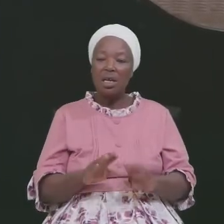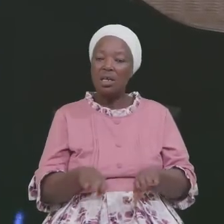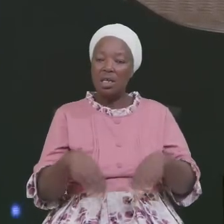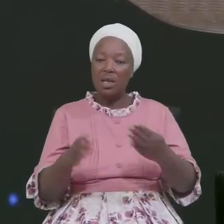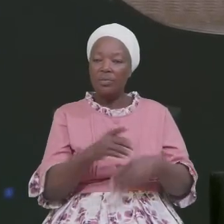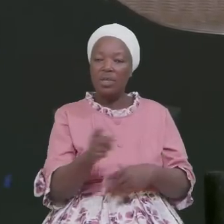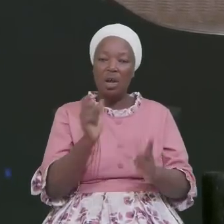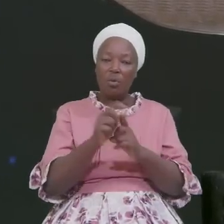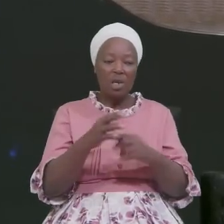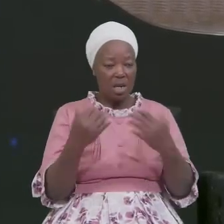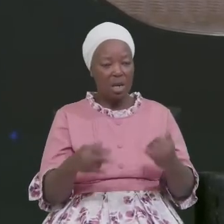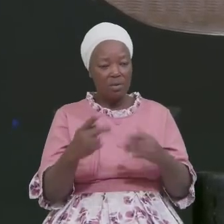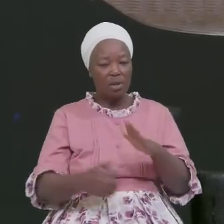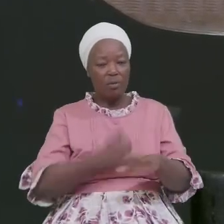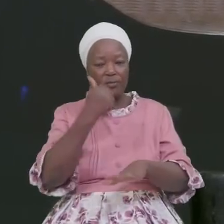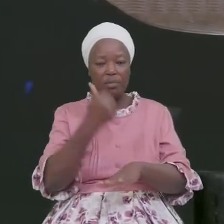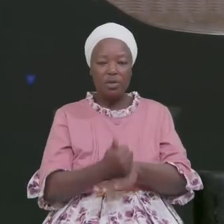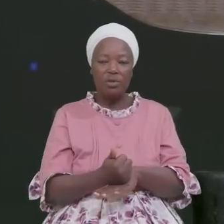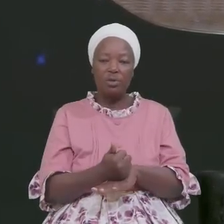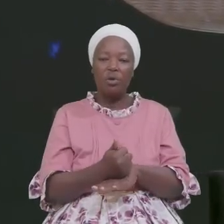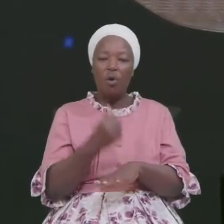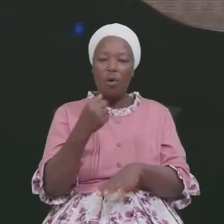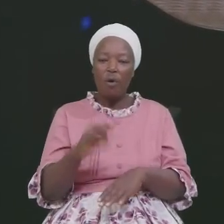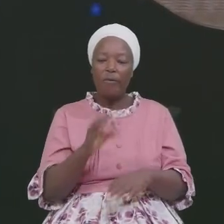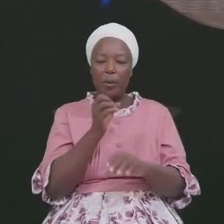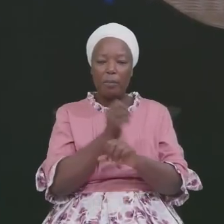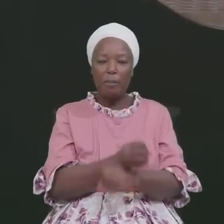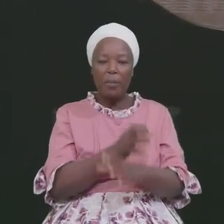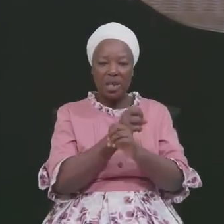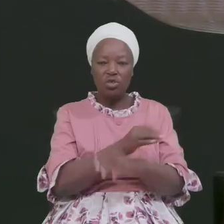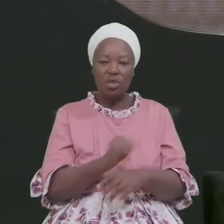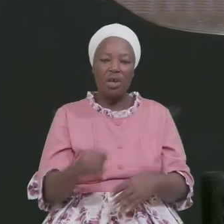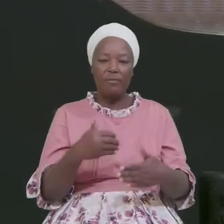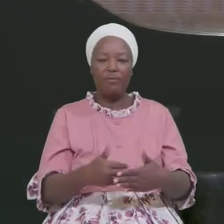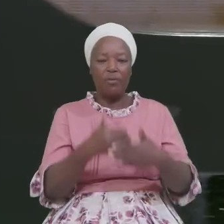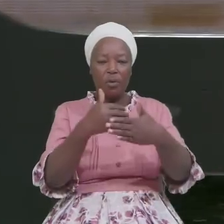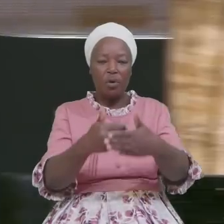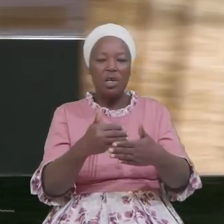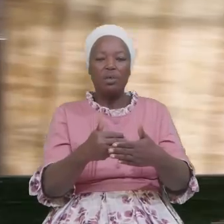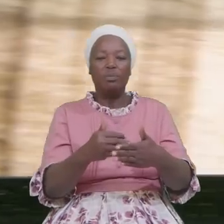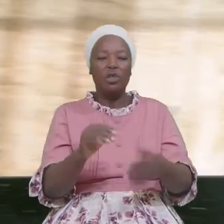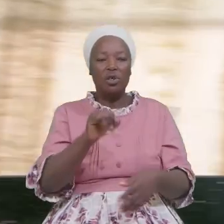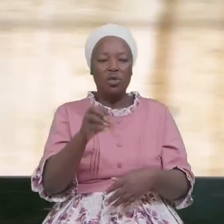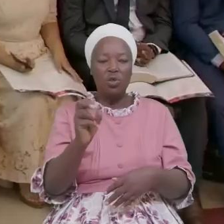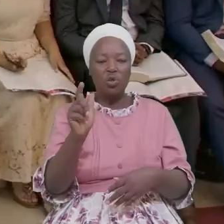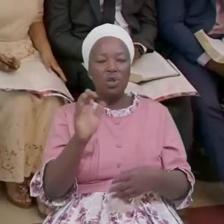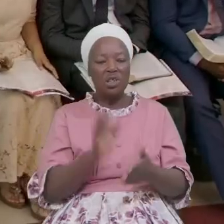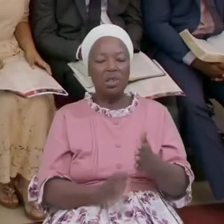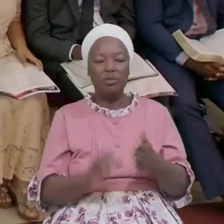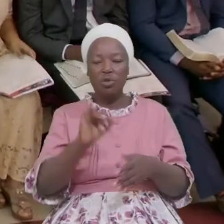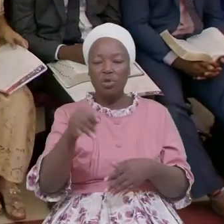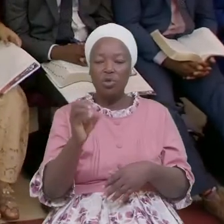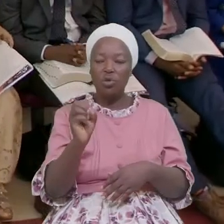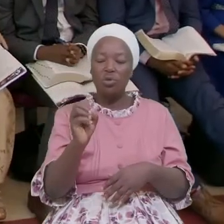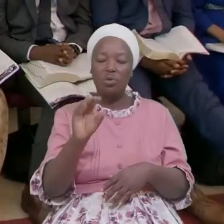Now, the confirmation of marching forward. In Joshua chapter 1 verse 17, according